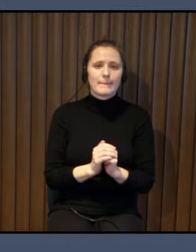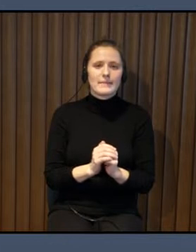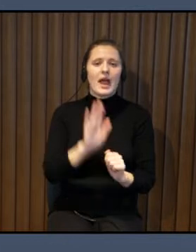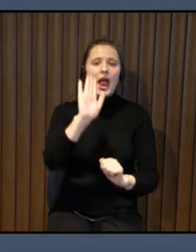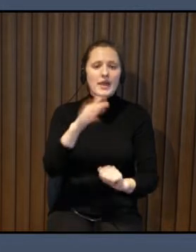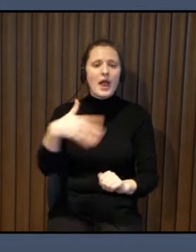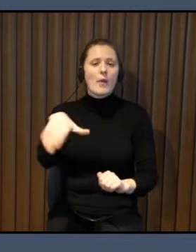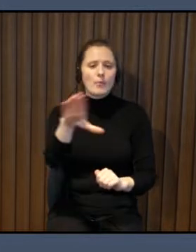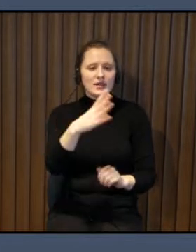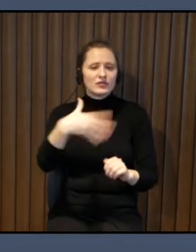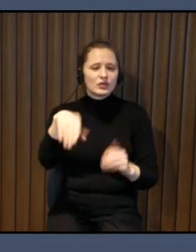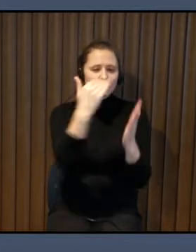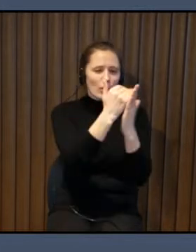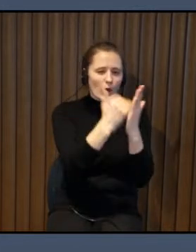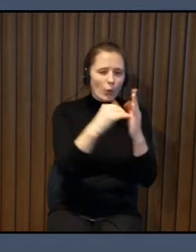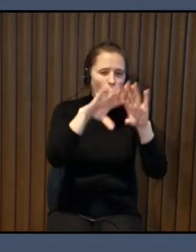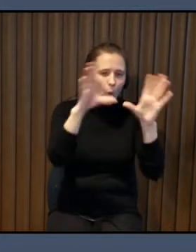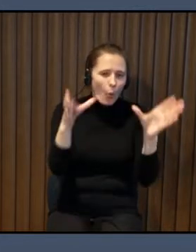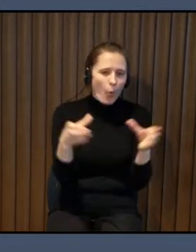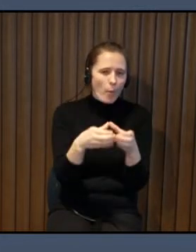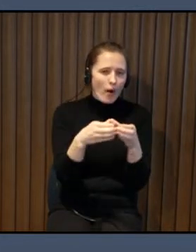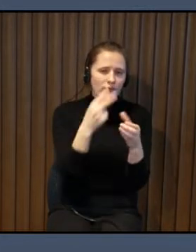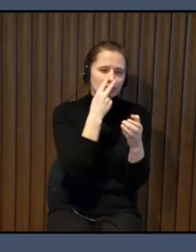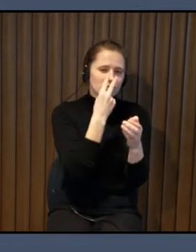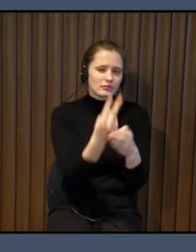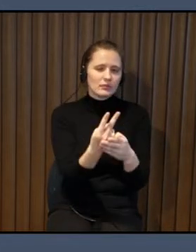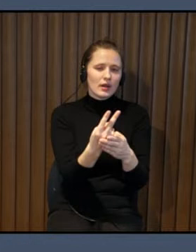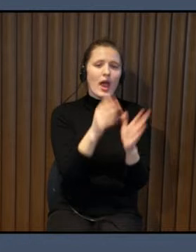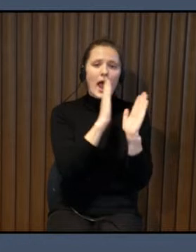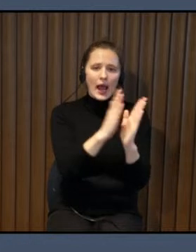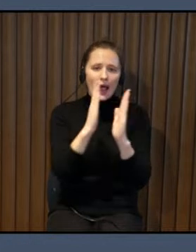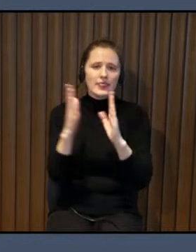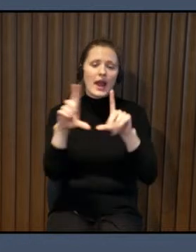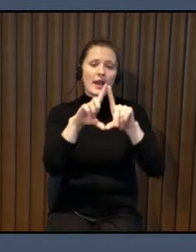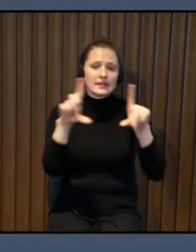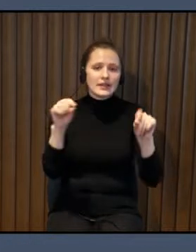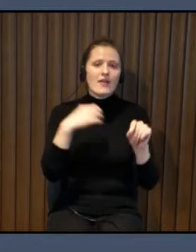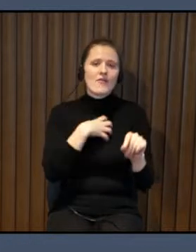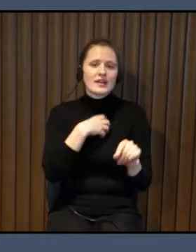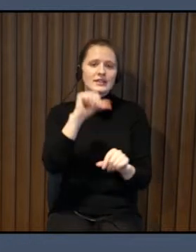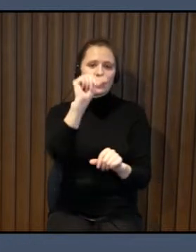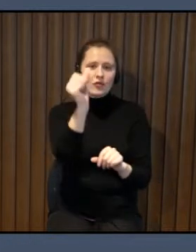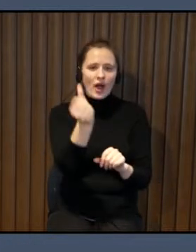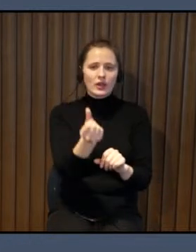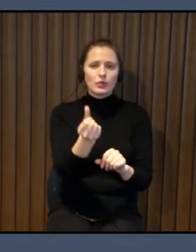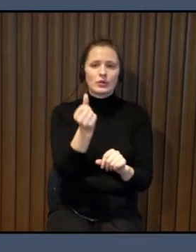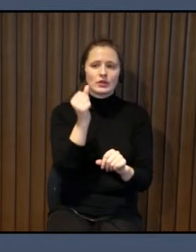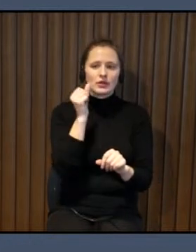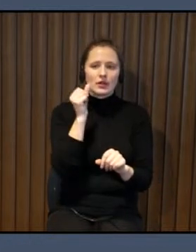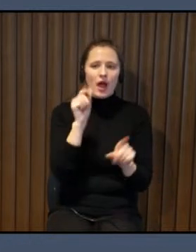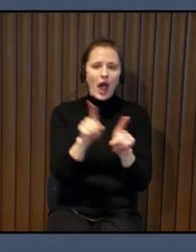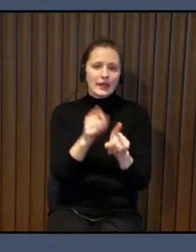them out. But if we put them all together, every institution